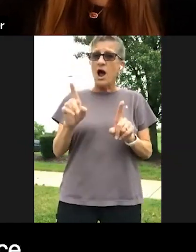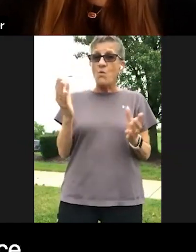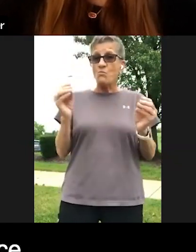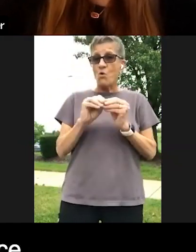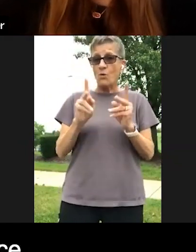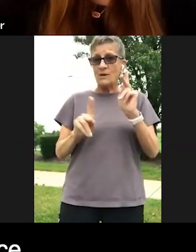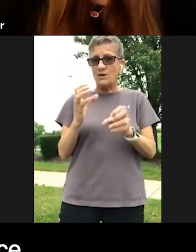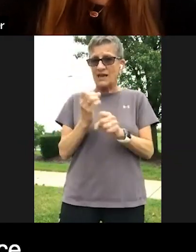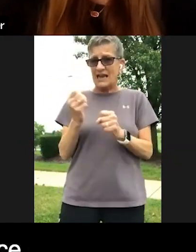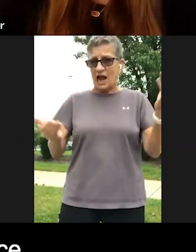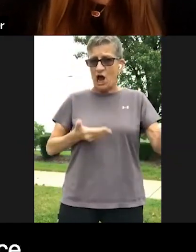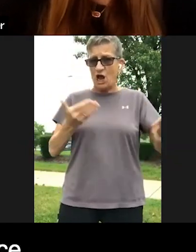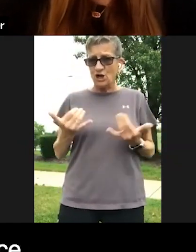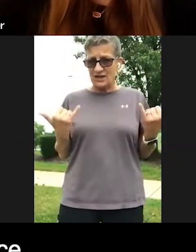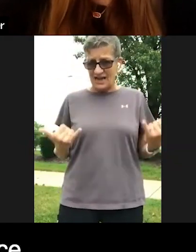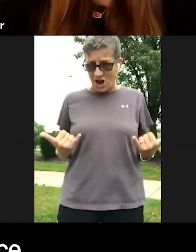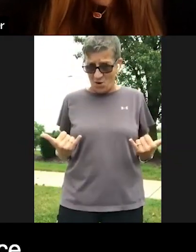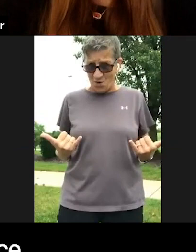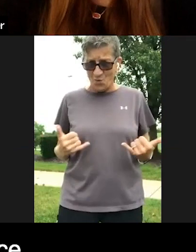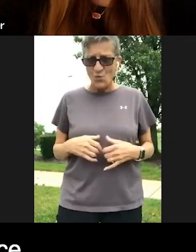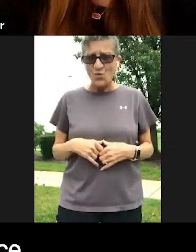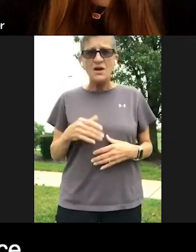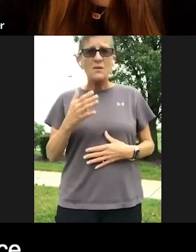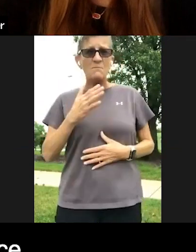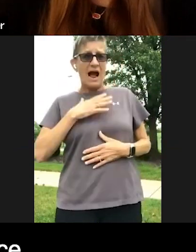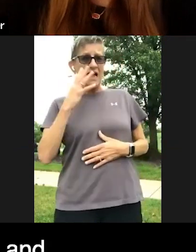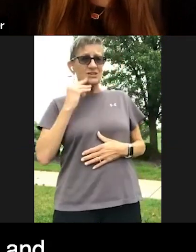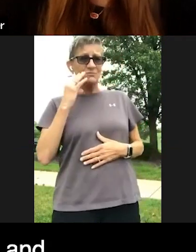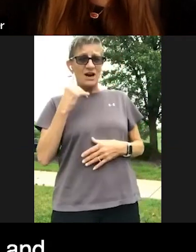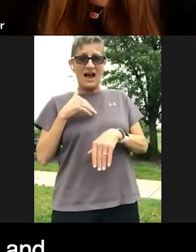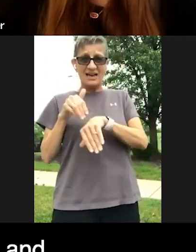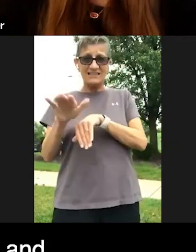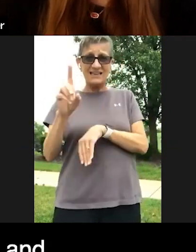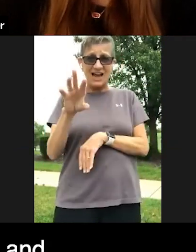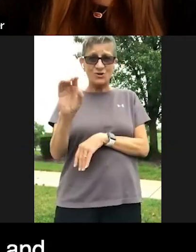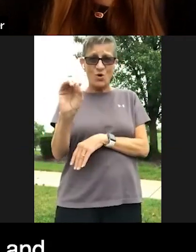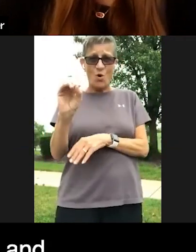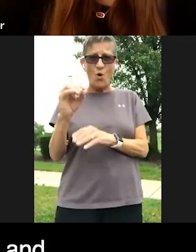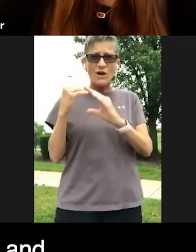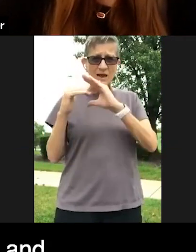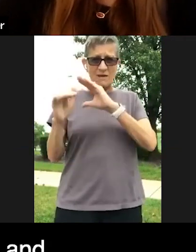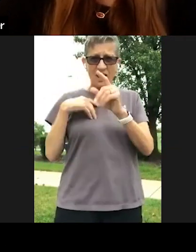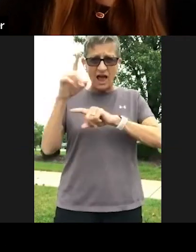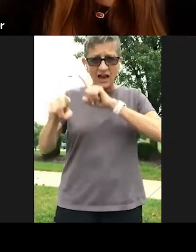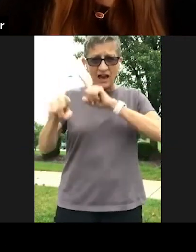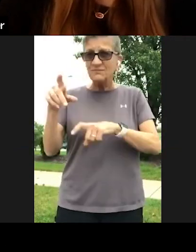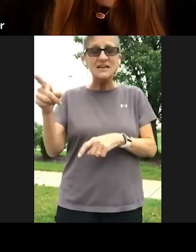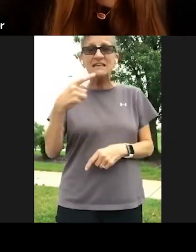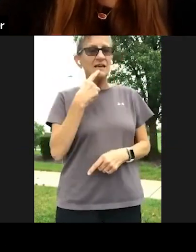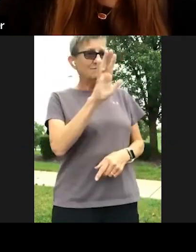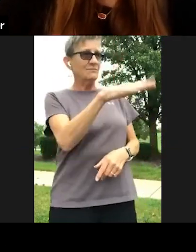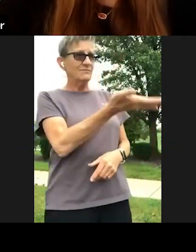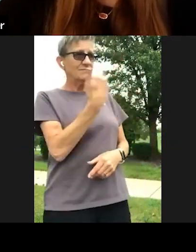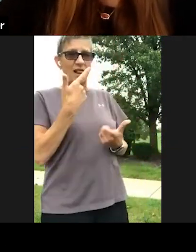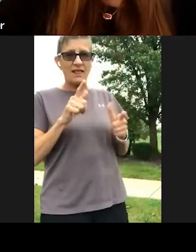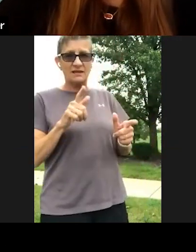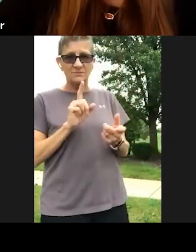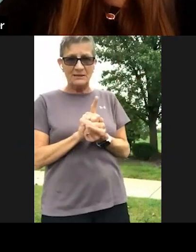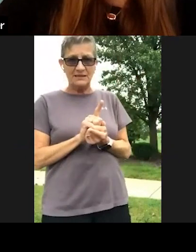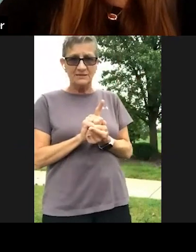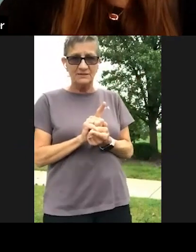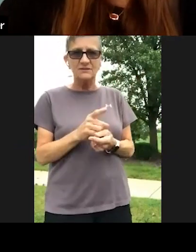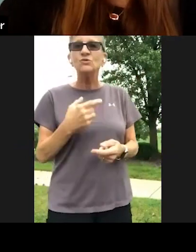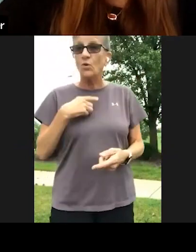happening. And just my experience, I sent Dr. O an email asking some questions and he's like, let's meet. And we did.